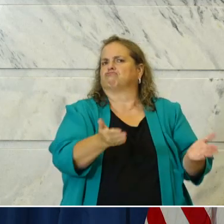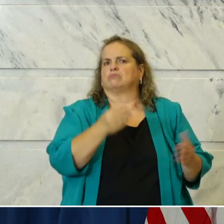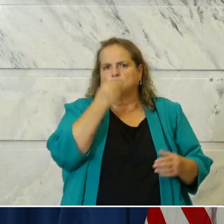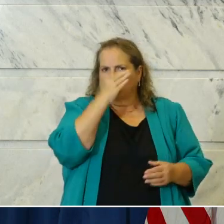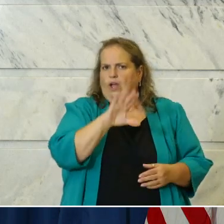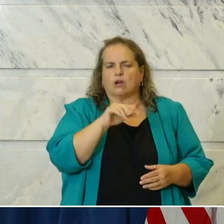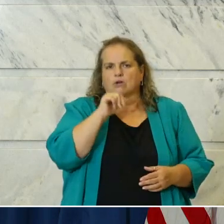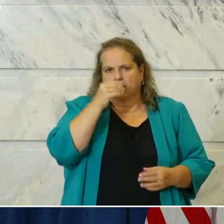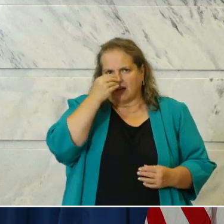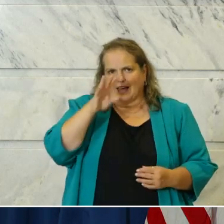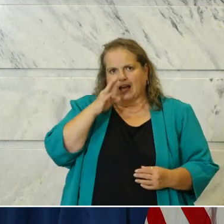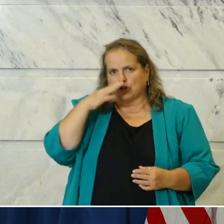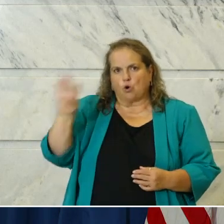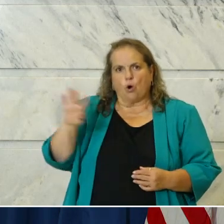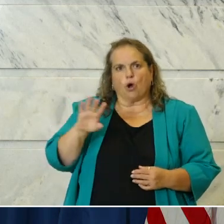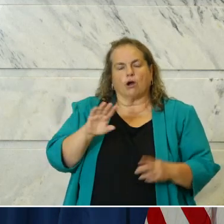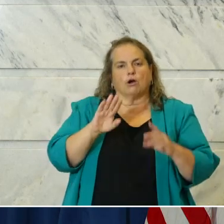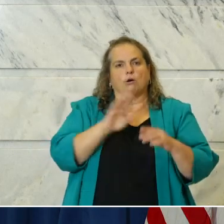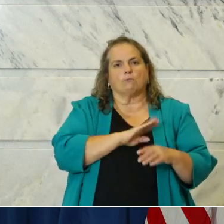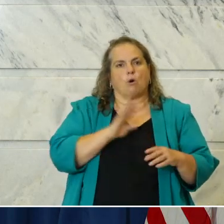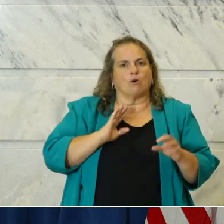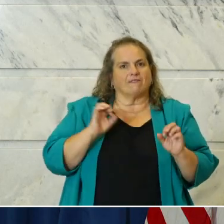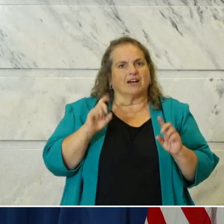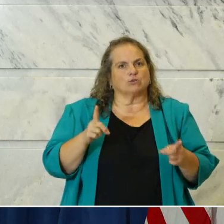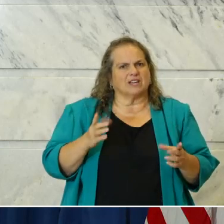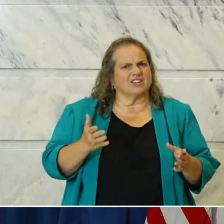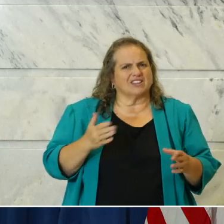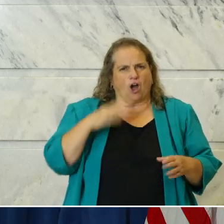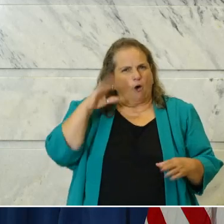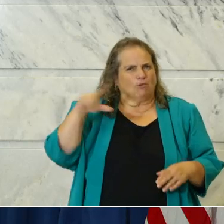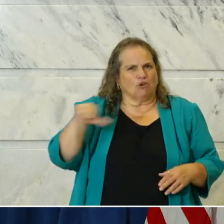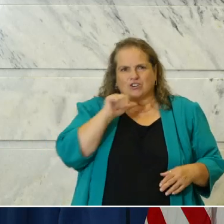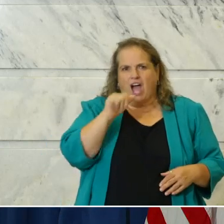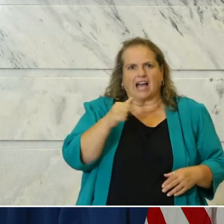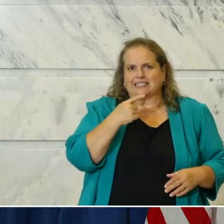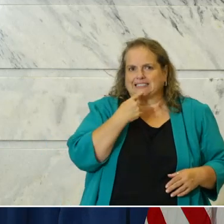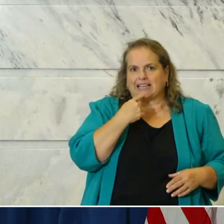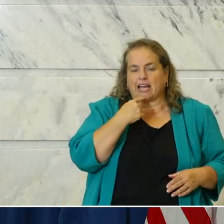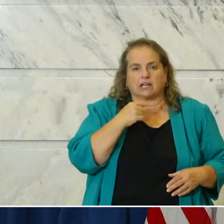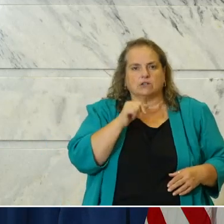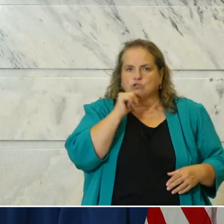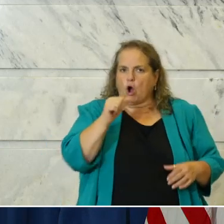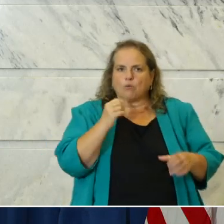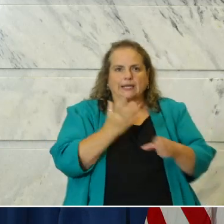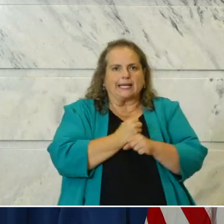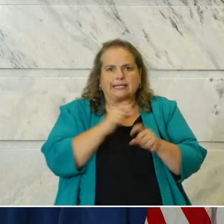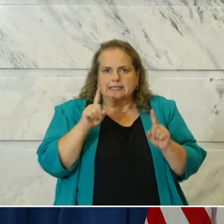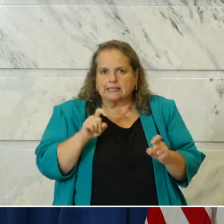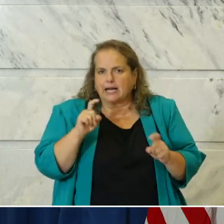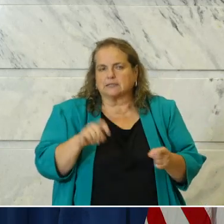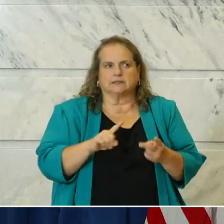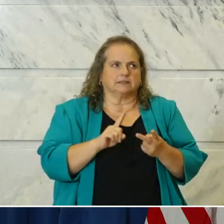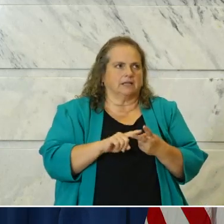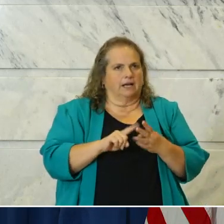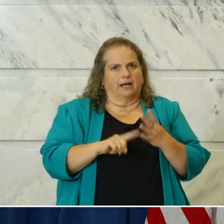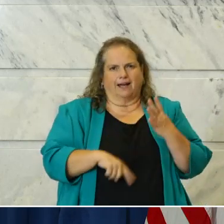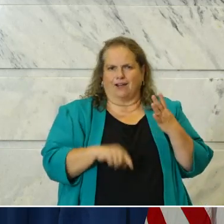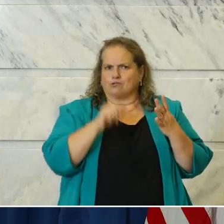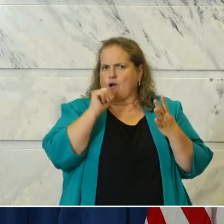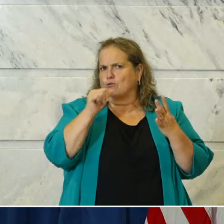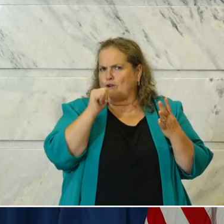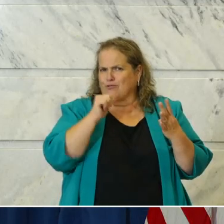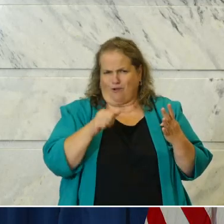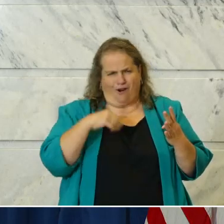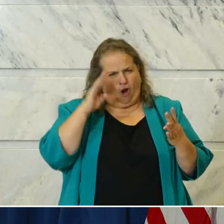no social distancing, let's use the locker rooms, nobody get tested. I mean, let's not be reckless about it. It's going to move forward. Let's be